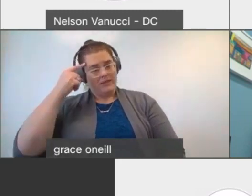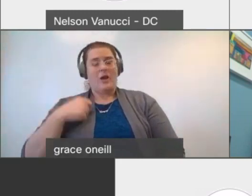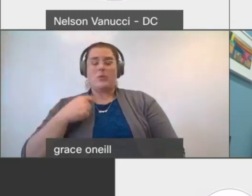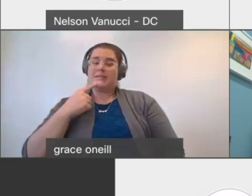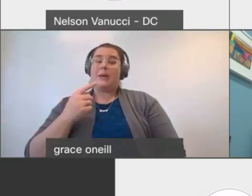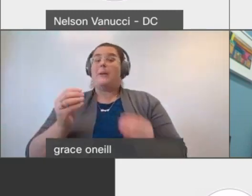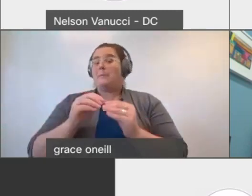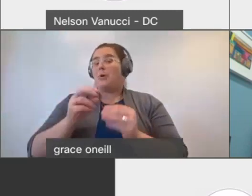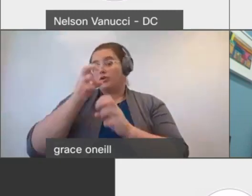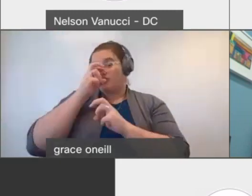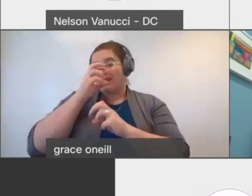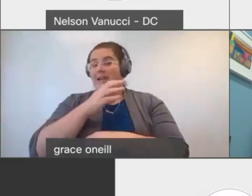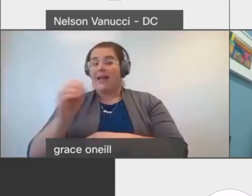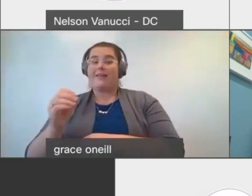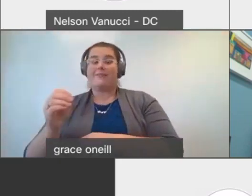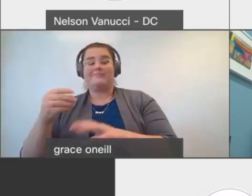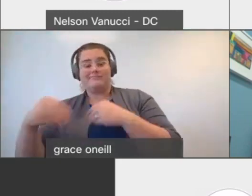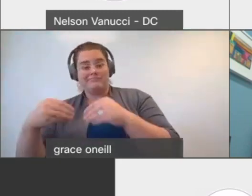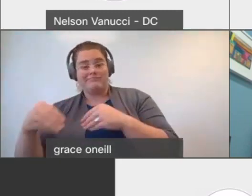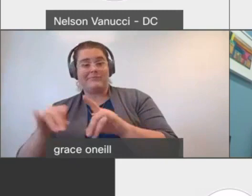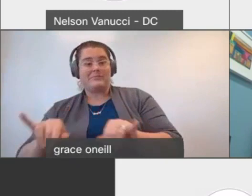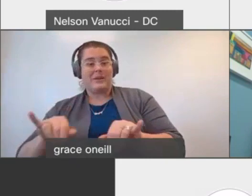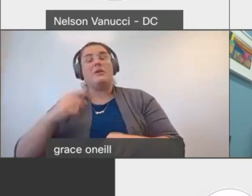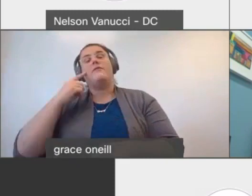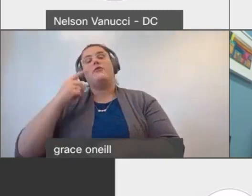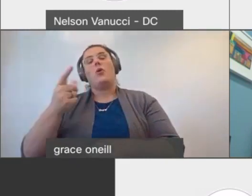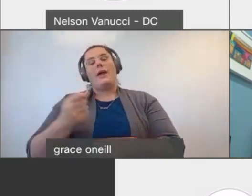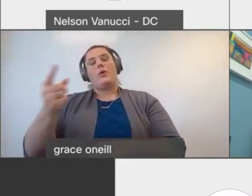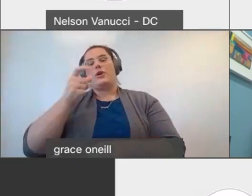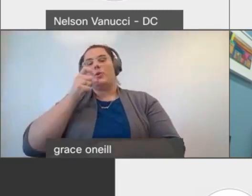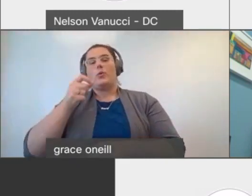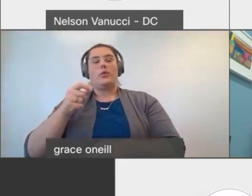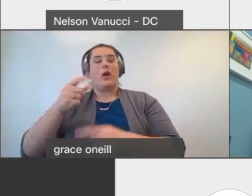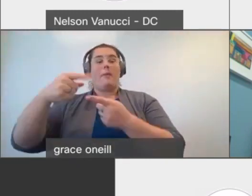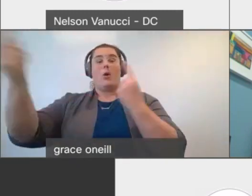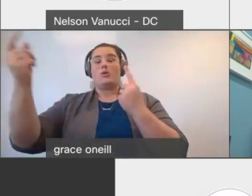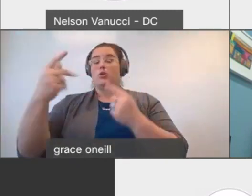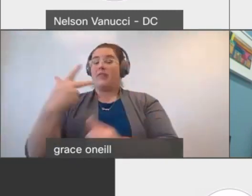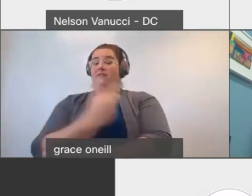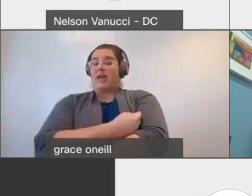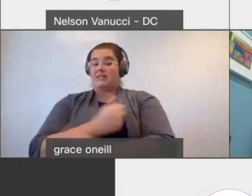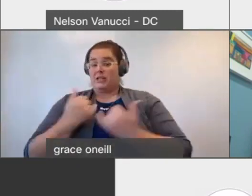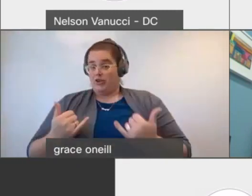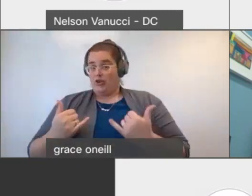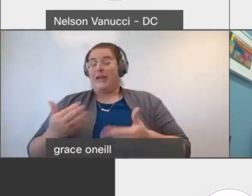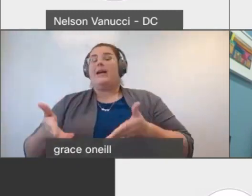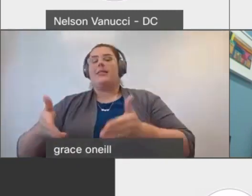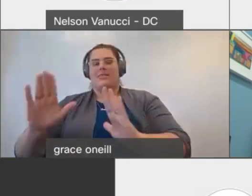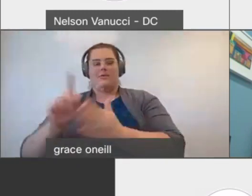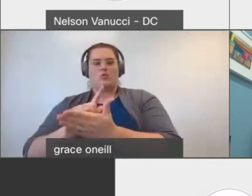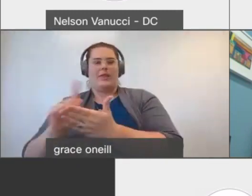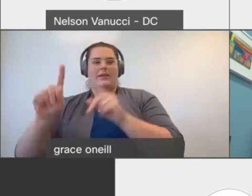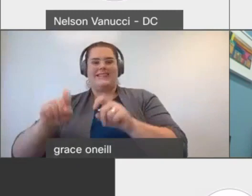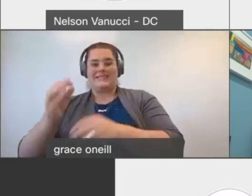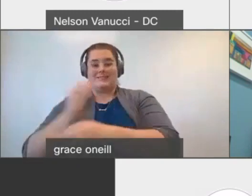for weekly testing for people who are opposed to the vaccine currently.